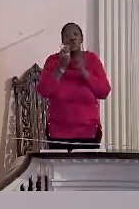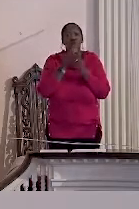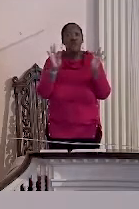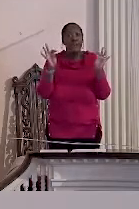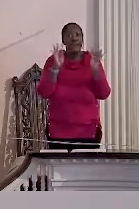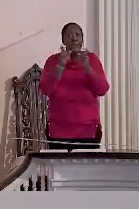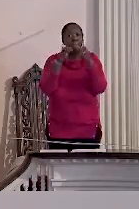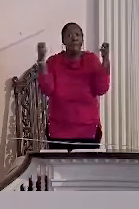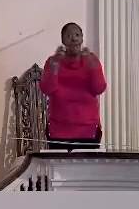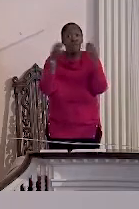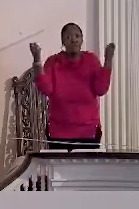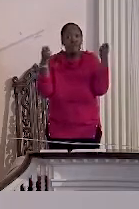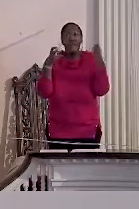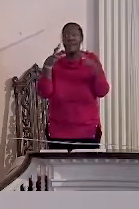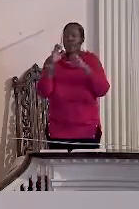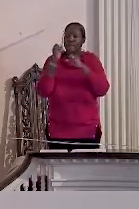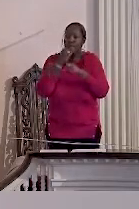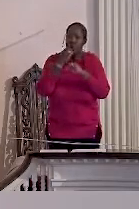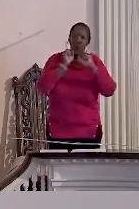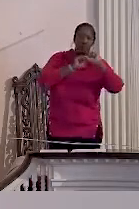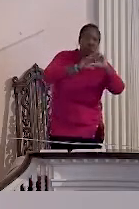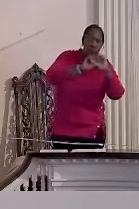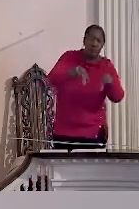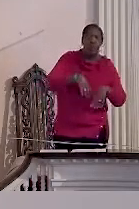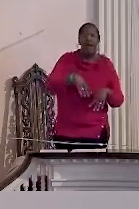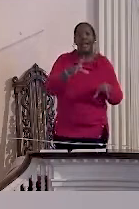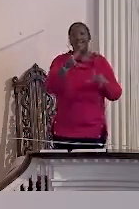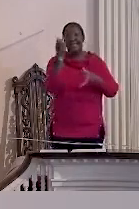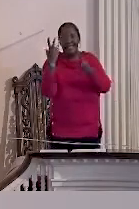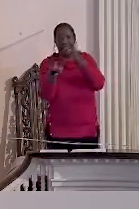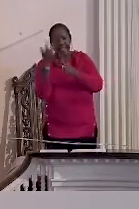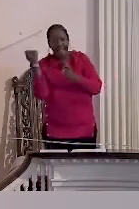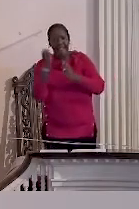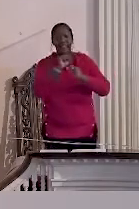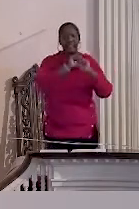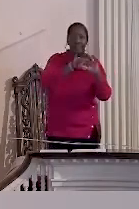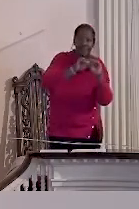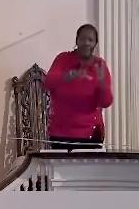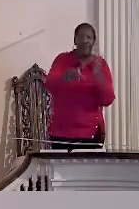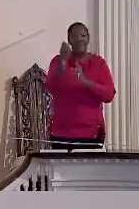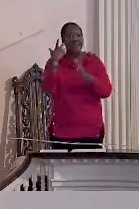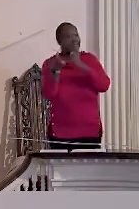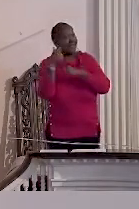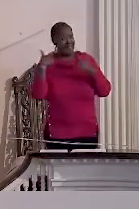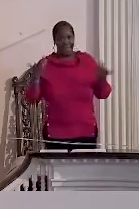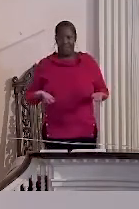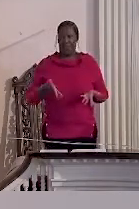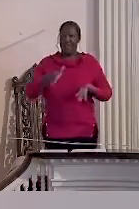come in all the time. Food would go out all the time, right here at the school.